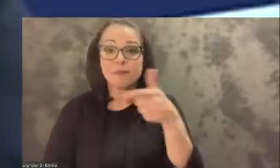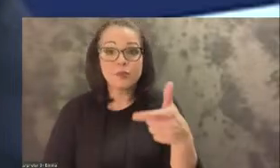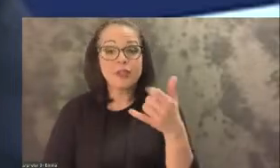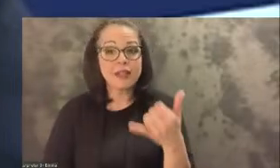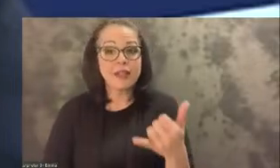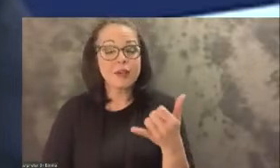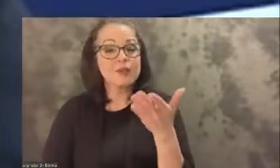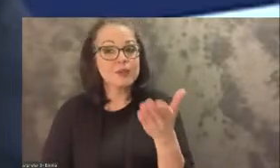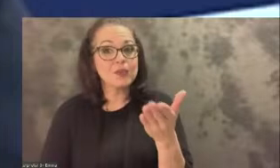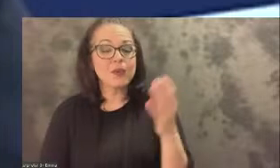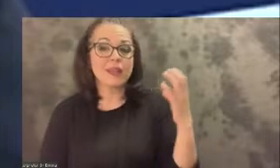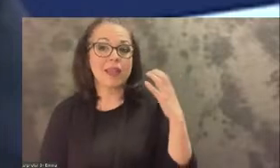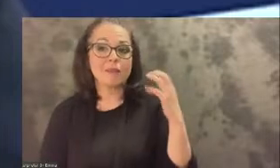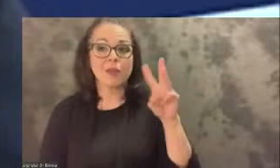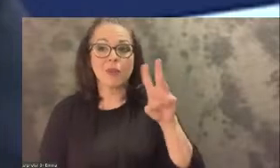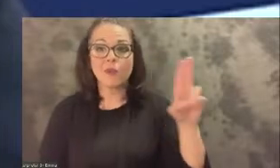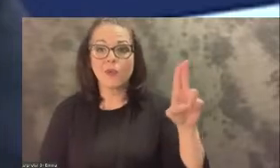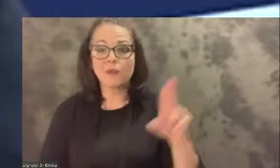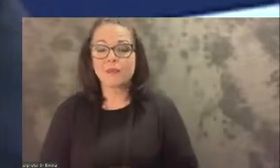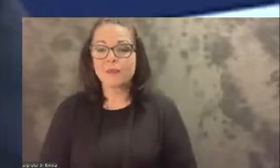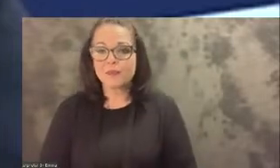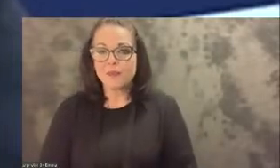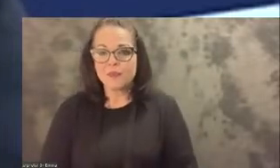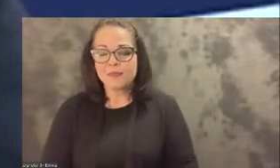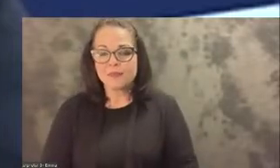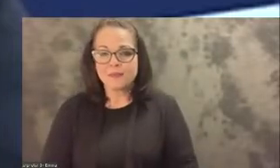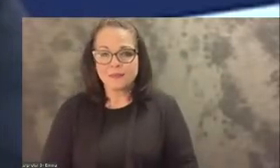now to Captain Wu.